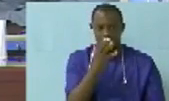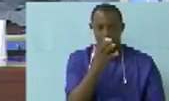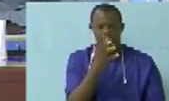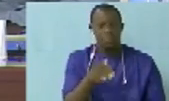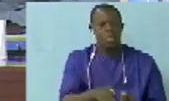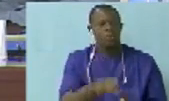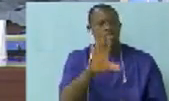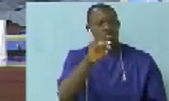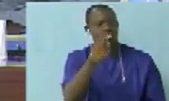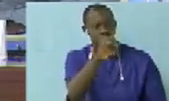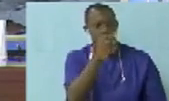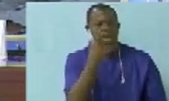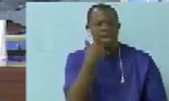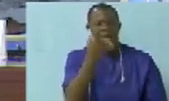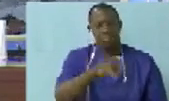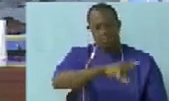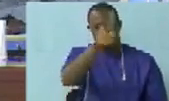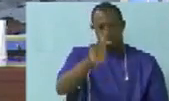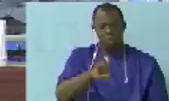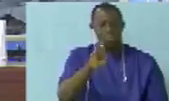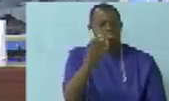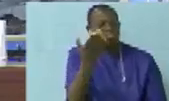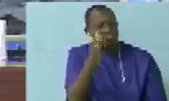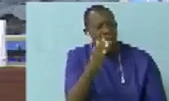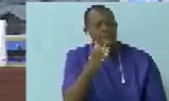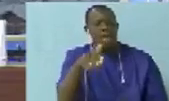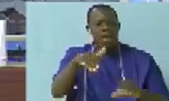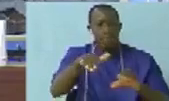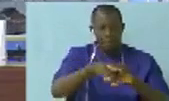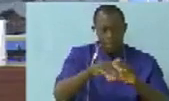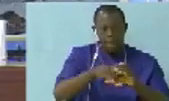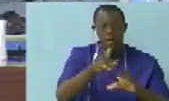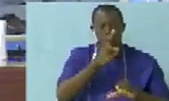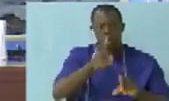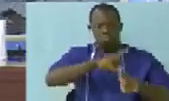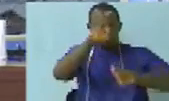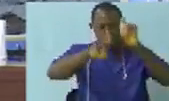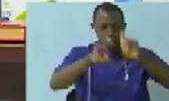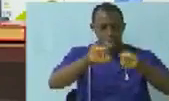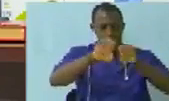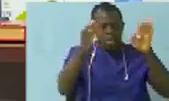did you ask them whether members of the panel knew that they were being tortured?